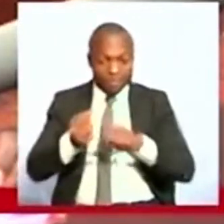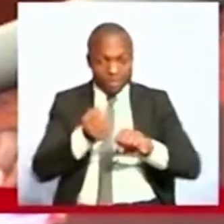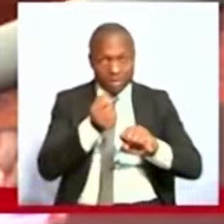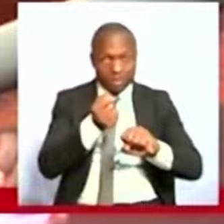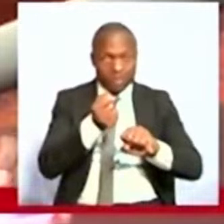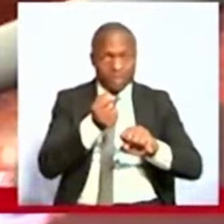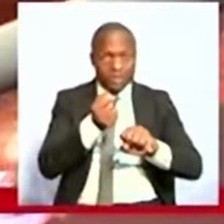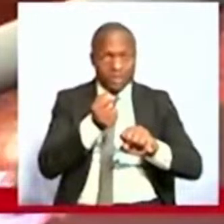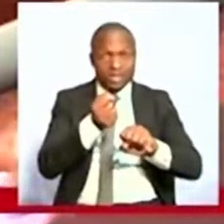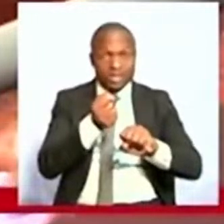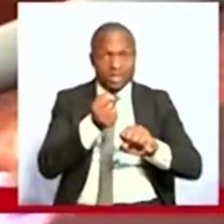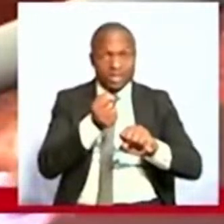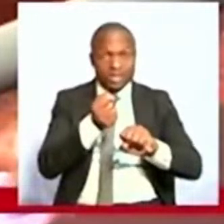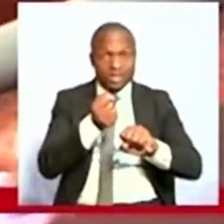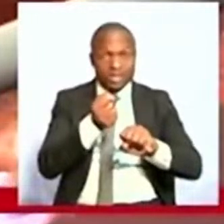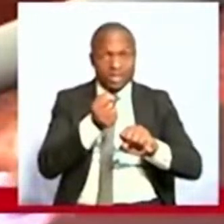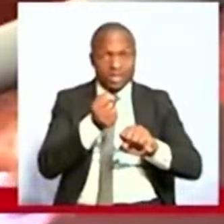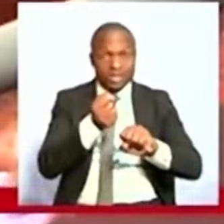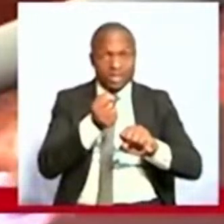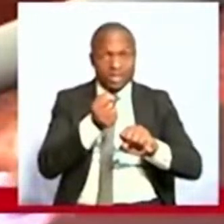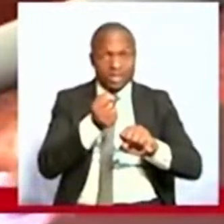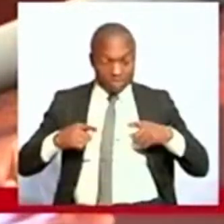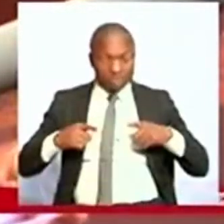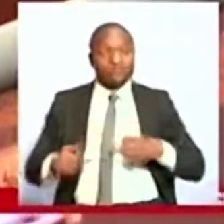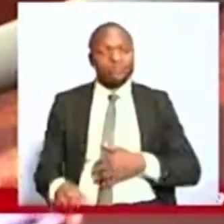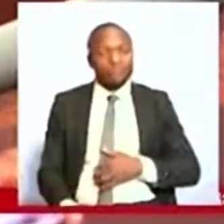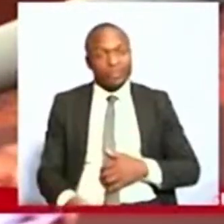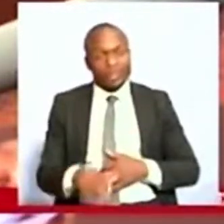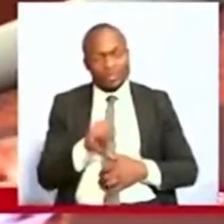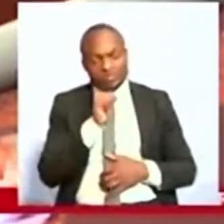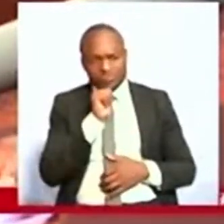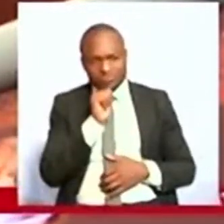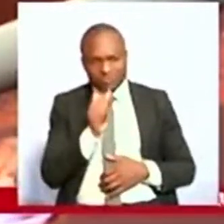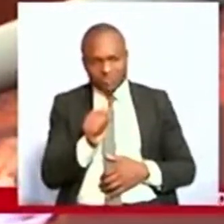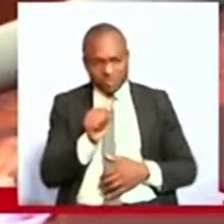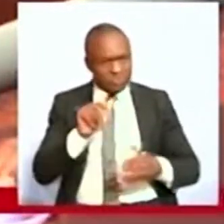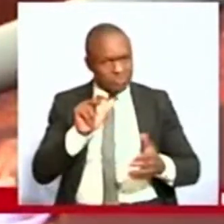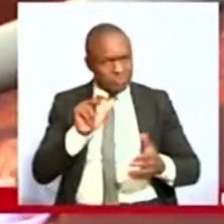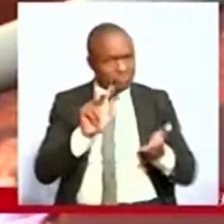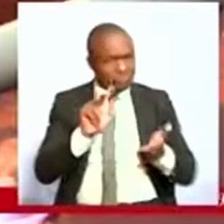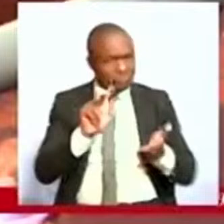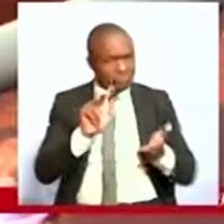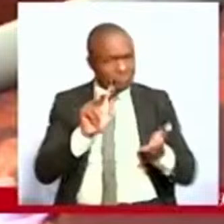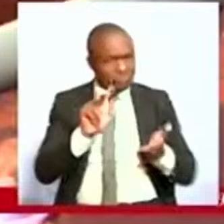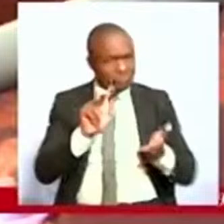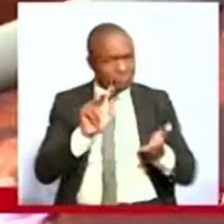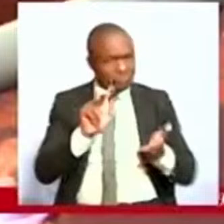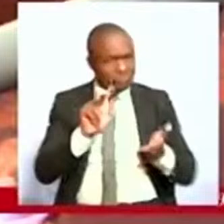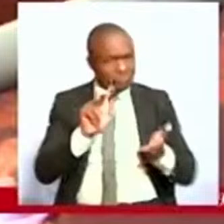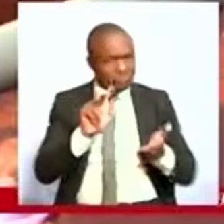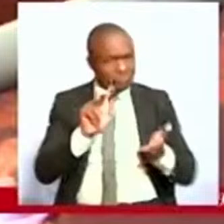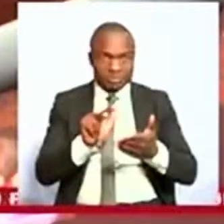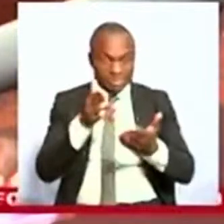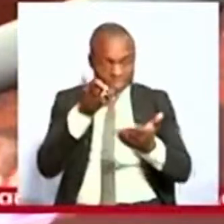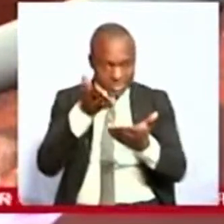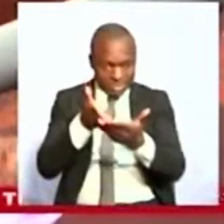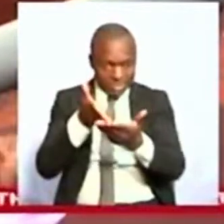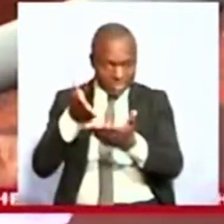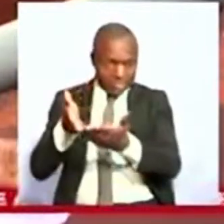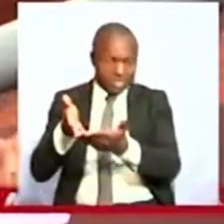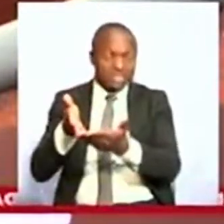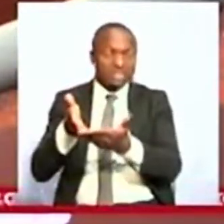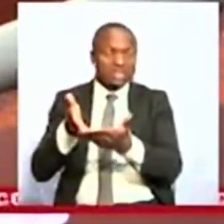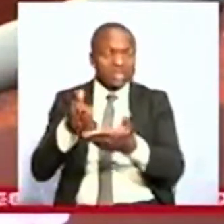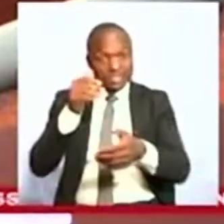to life. We further note that we, however, have not signed nor acceded to the optional